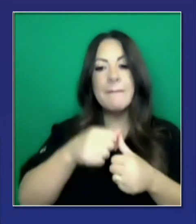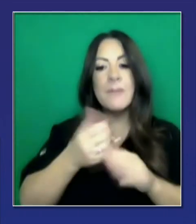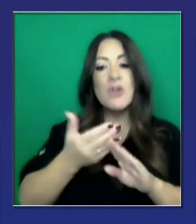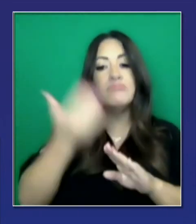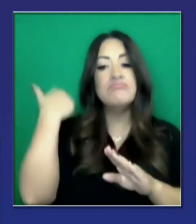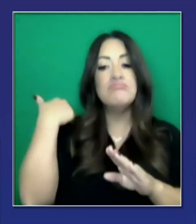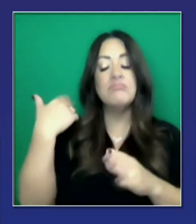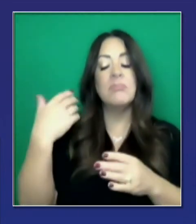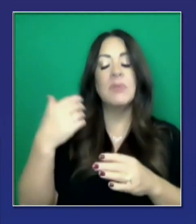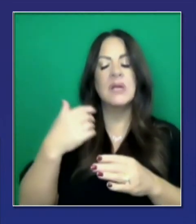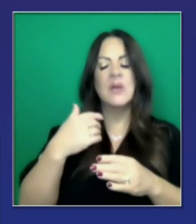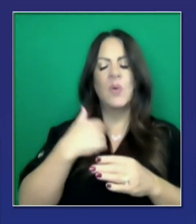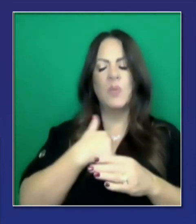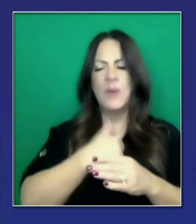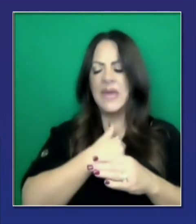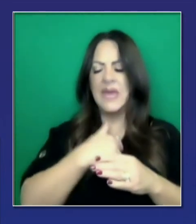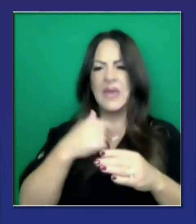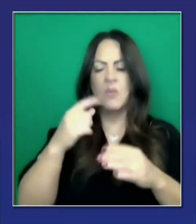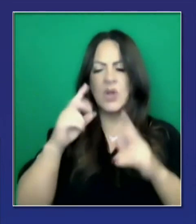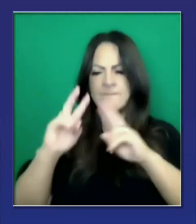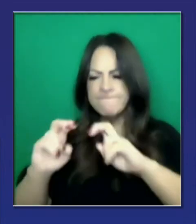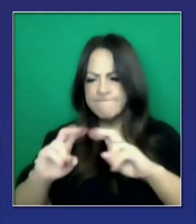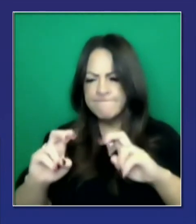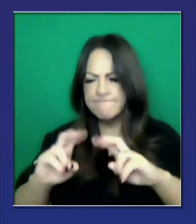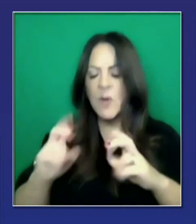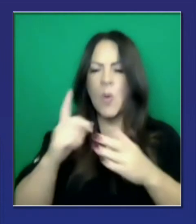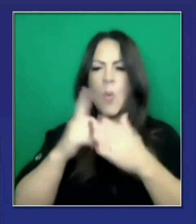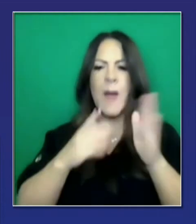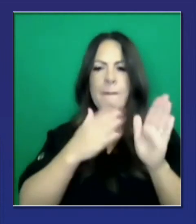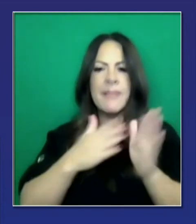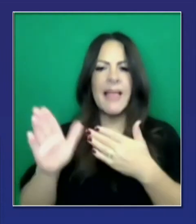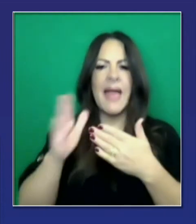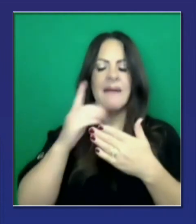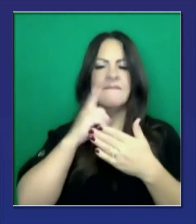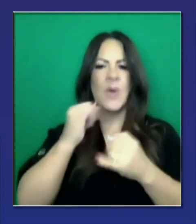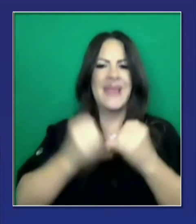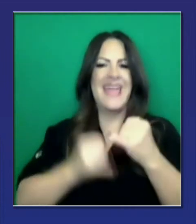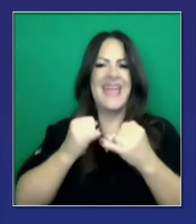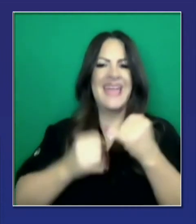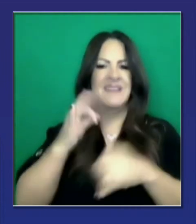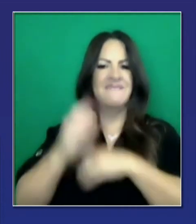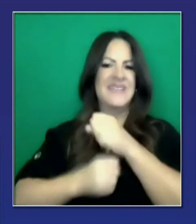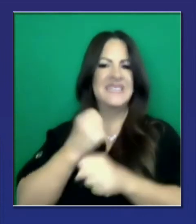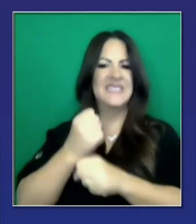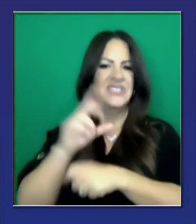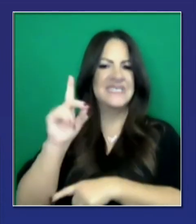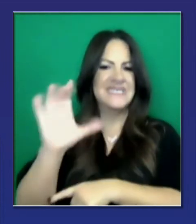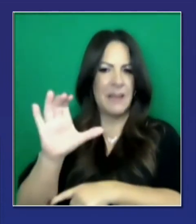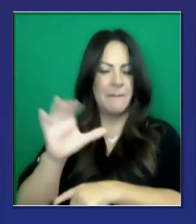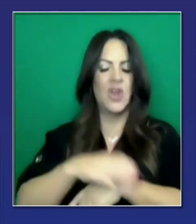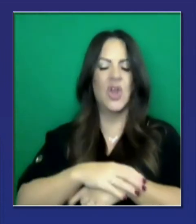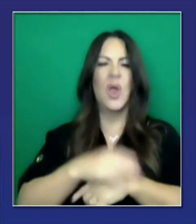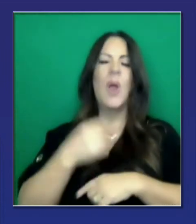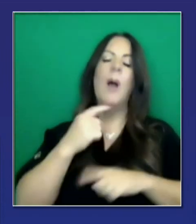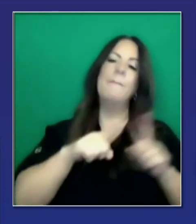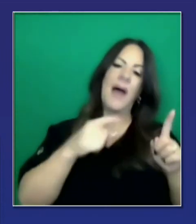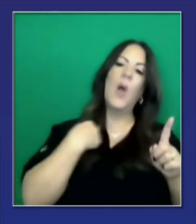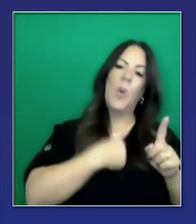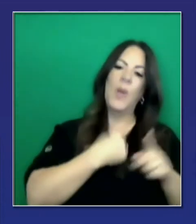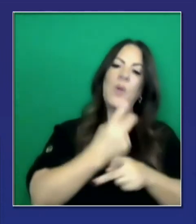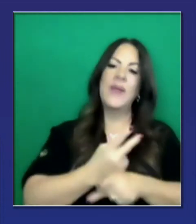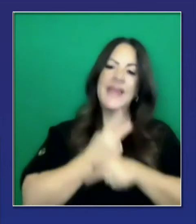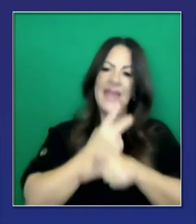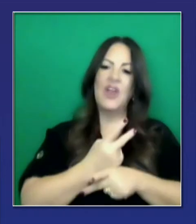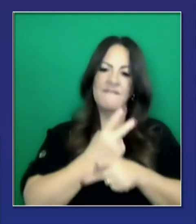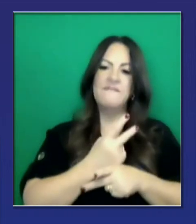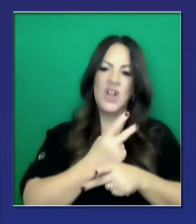assessments, we were looking at the end of the year for planning purposes, and we were very cautious when we talked about this. We said these are for